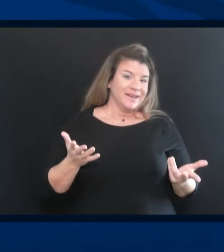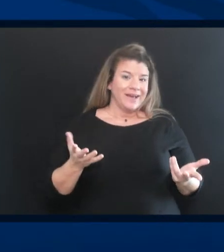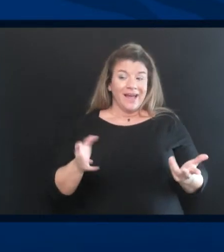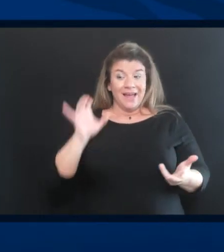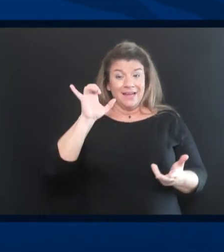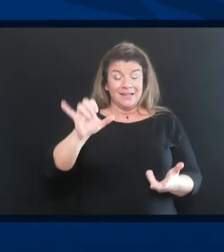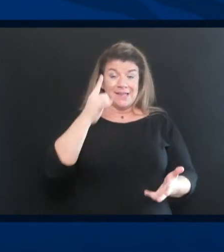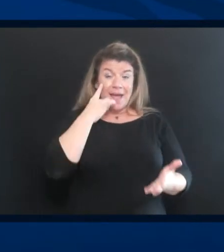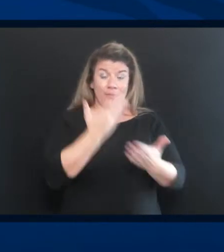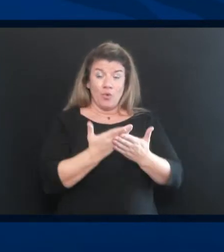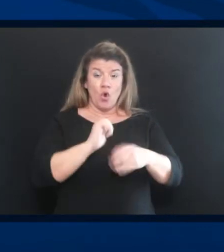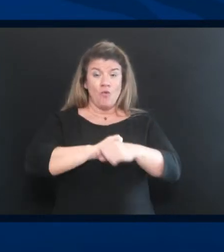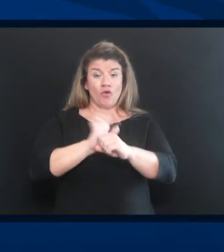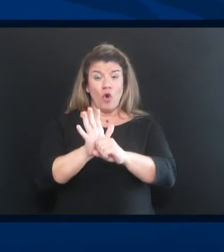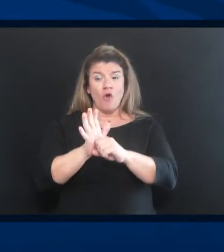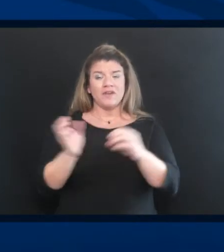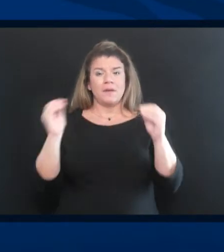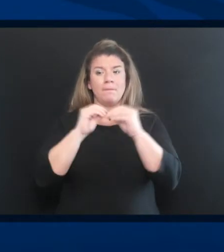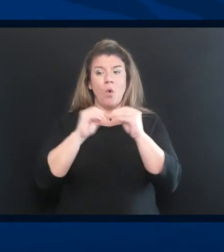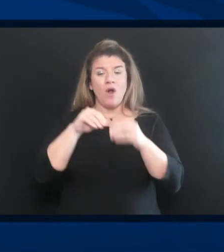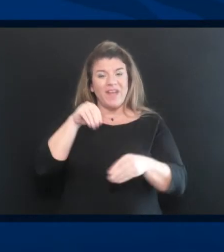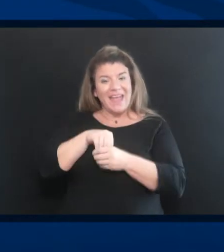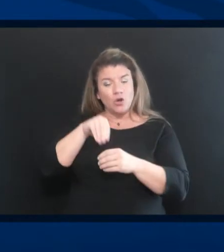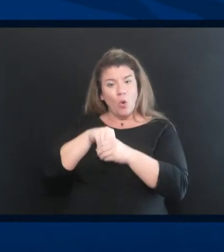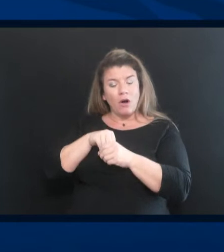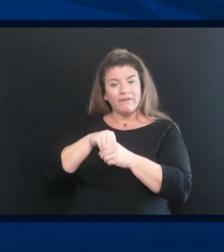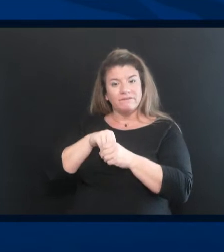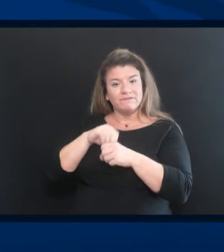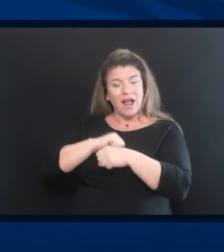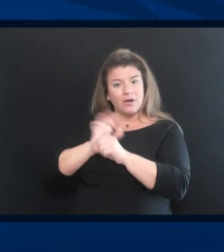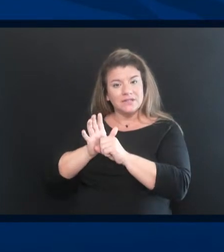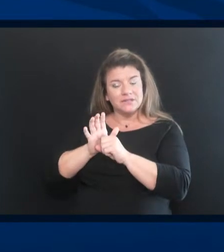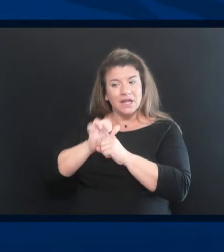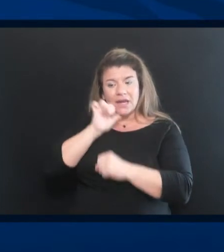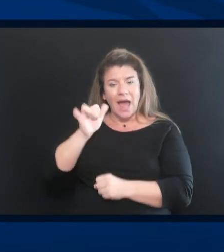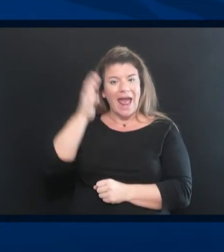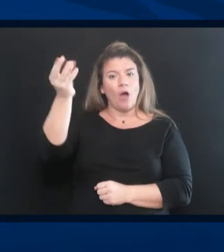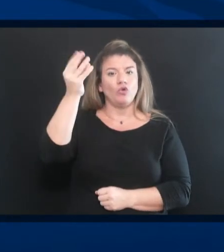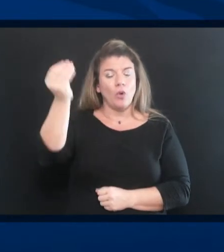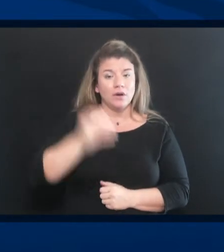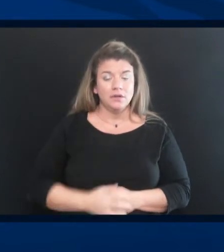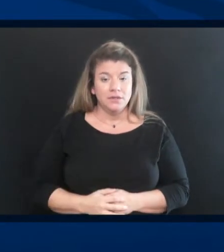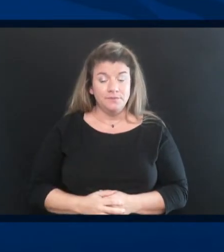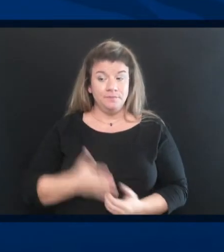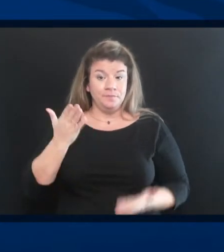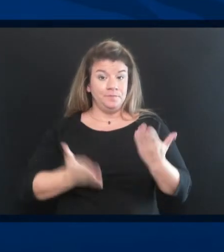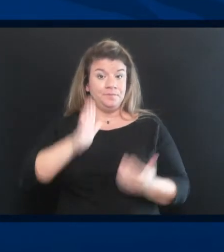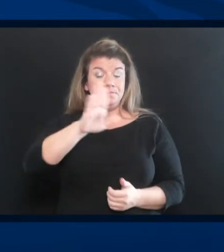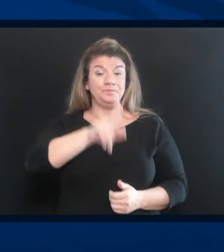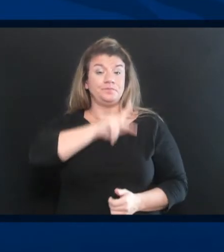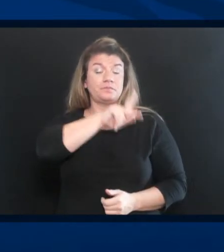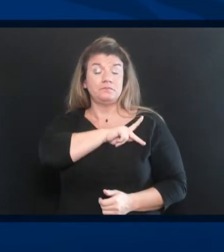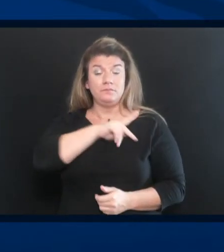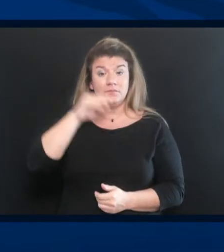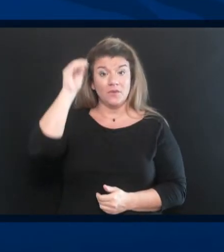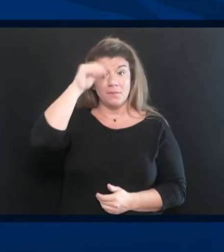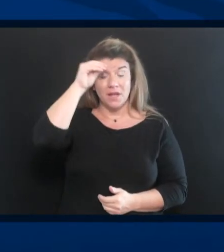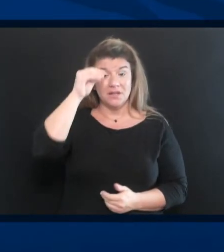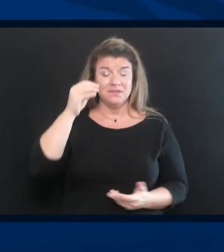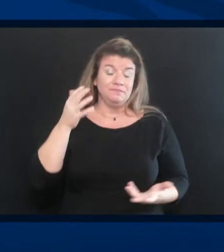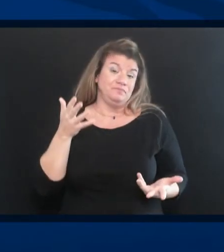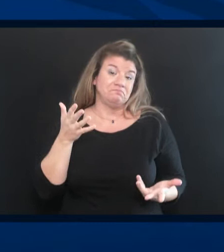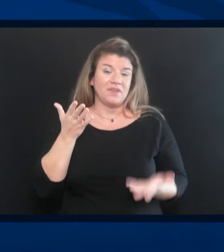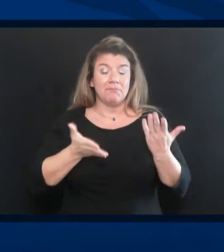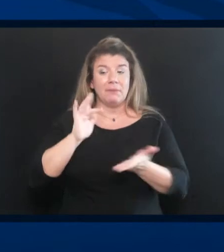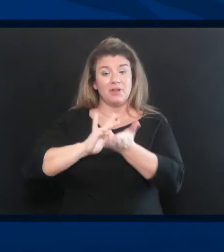prove that COVID is more of an indoor virus than an outdoor virus? Maybe your personal opinion, and then go to